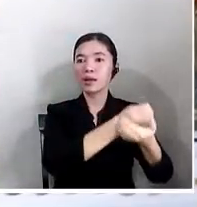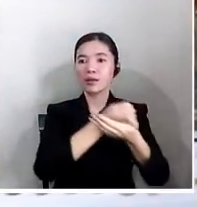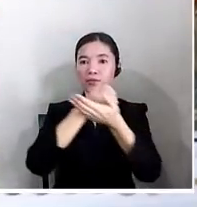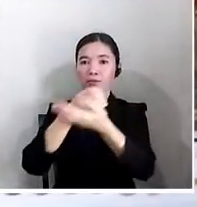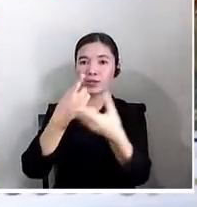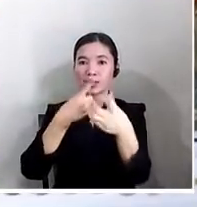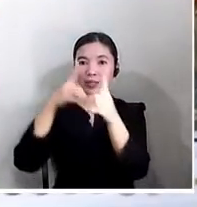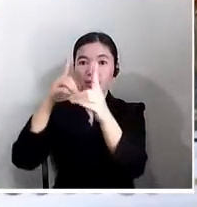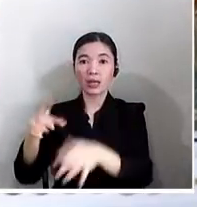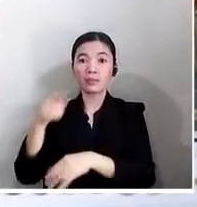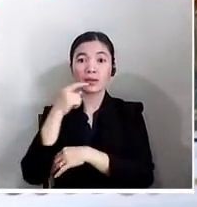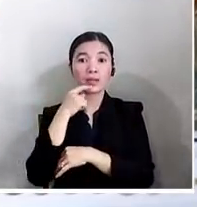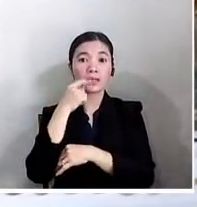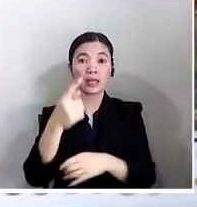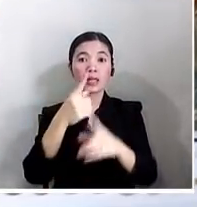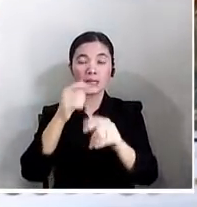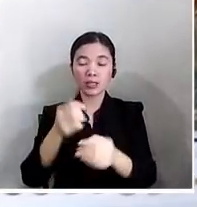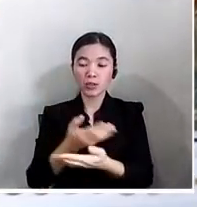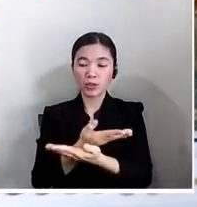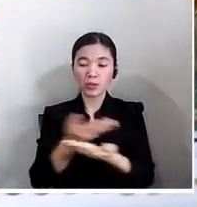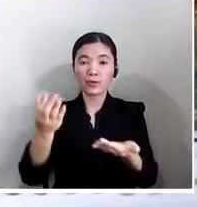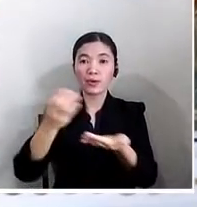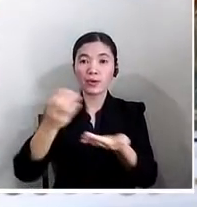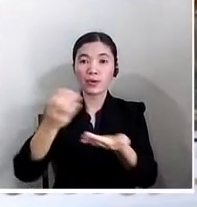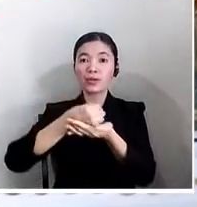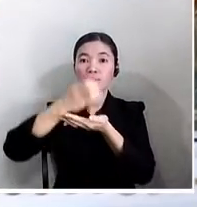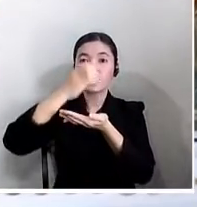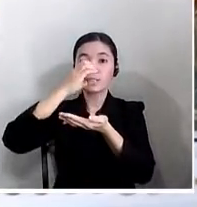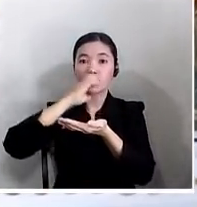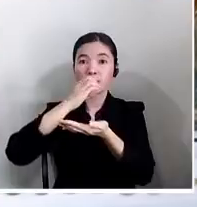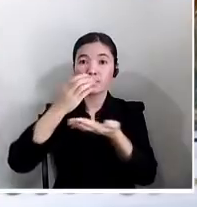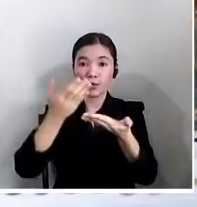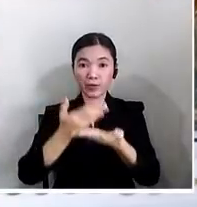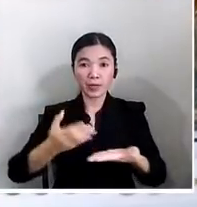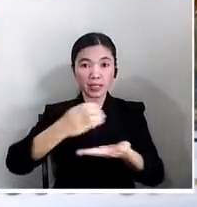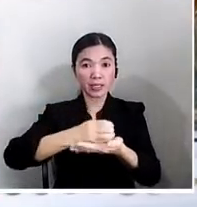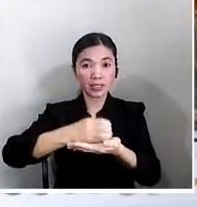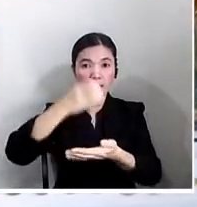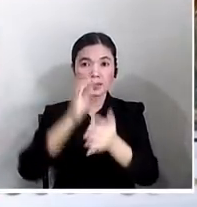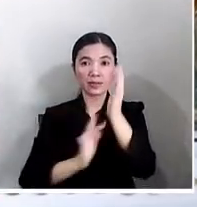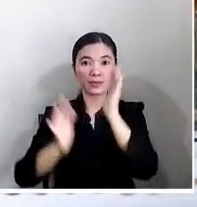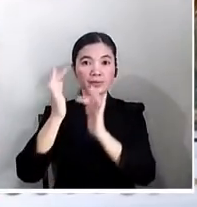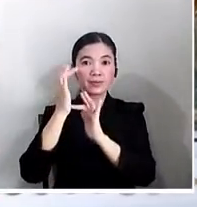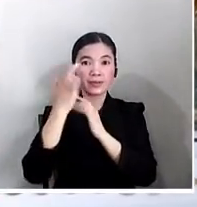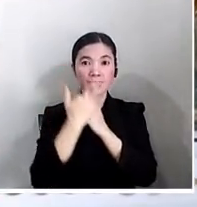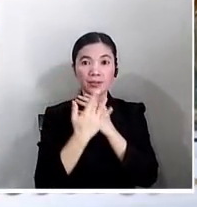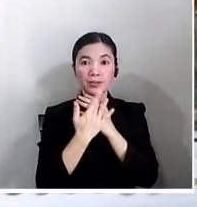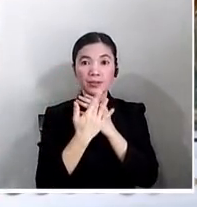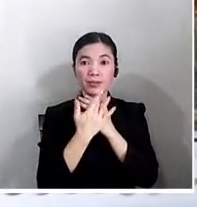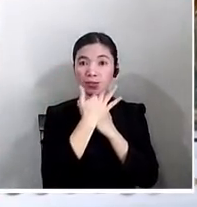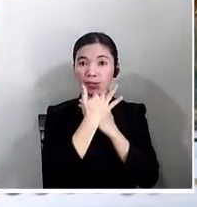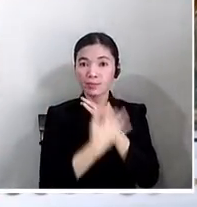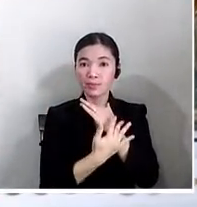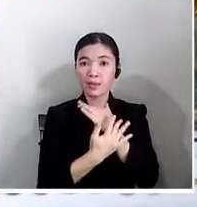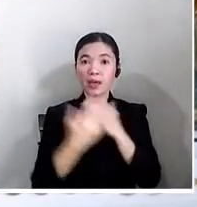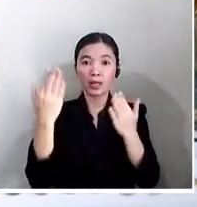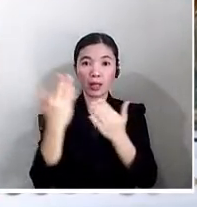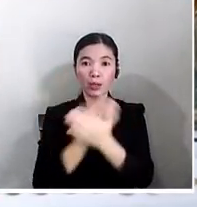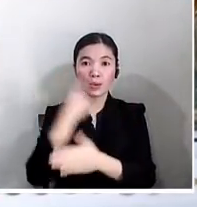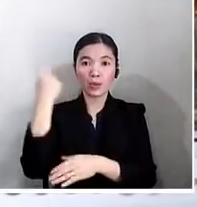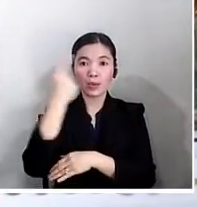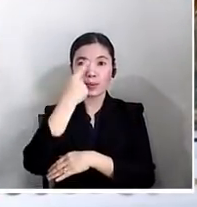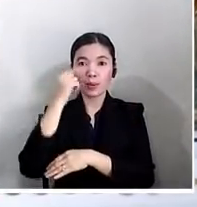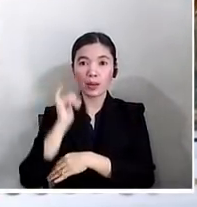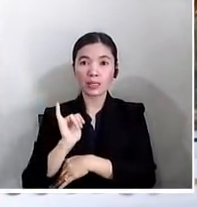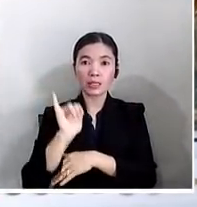saying, "Take this, all of you, and drink from it, for this is the chalice of my blood, the blood of the new and eternal